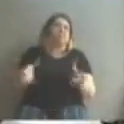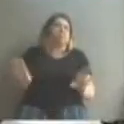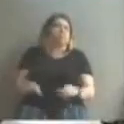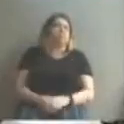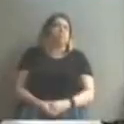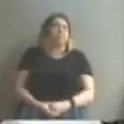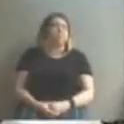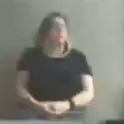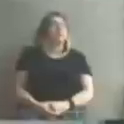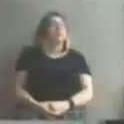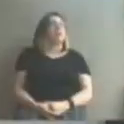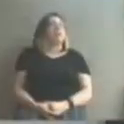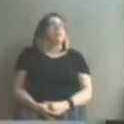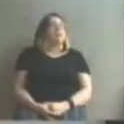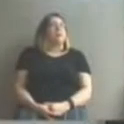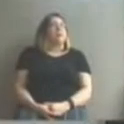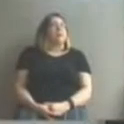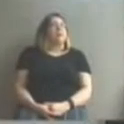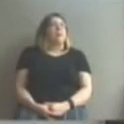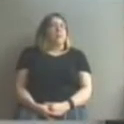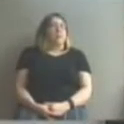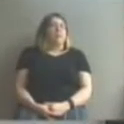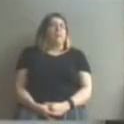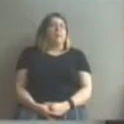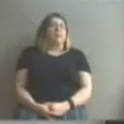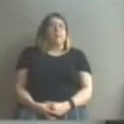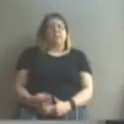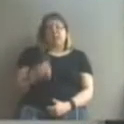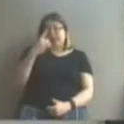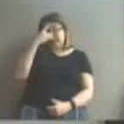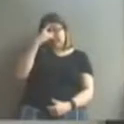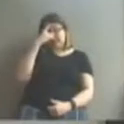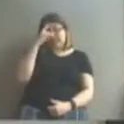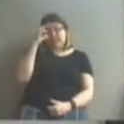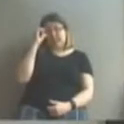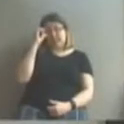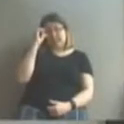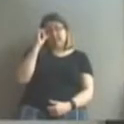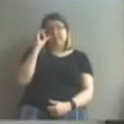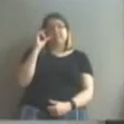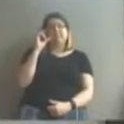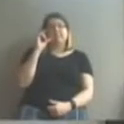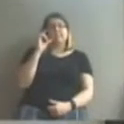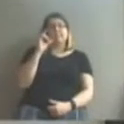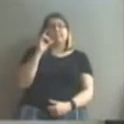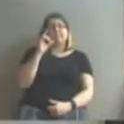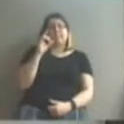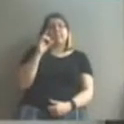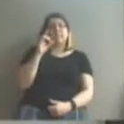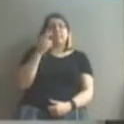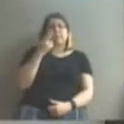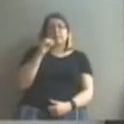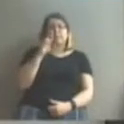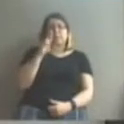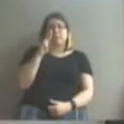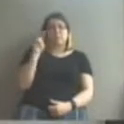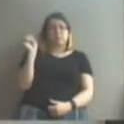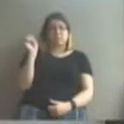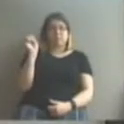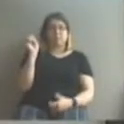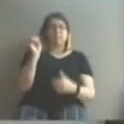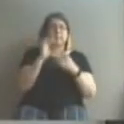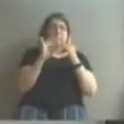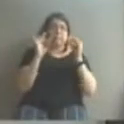right. So, you know, I think to what Ms. Or Member Horn had talked about earlier, you know, there's a whole